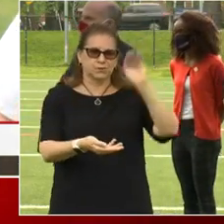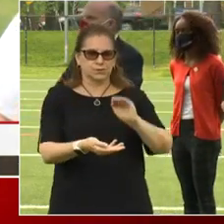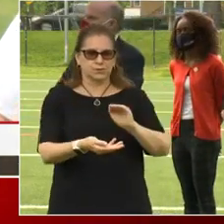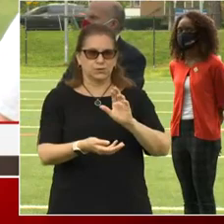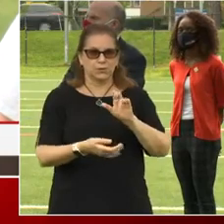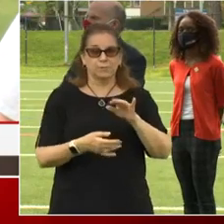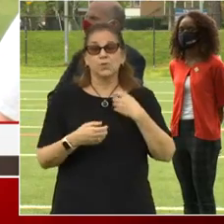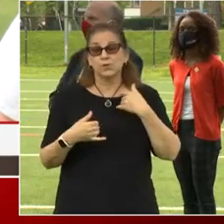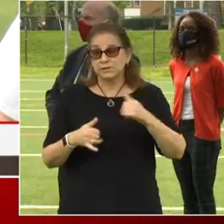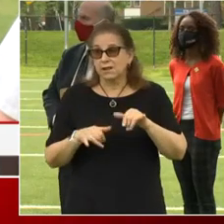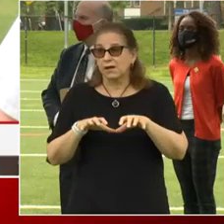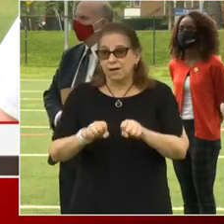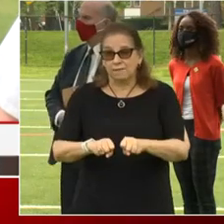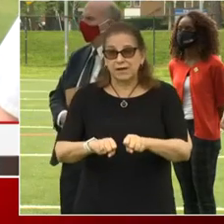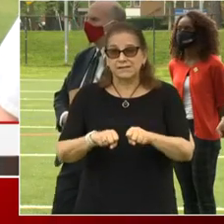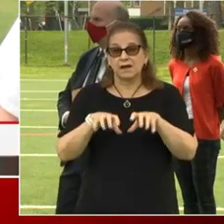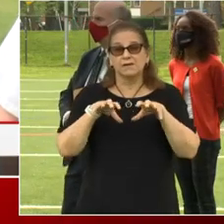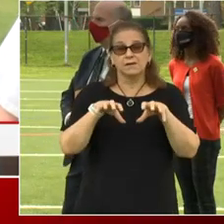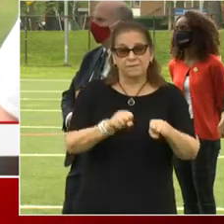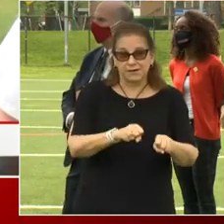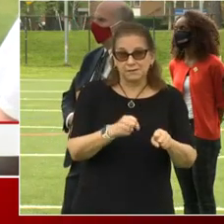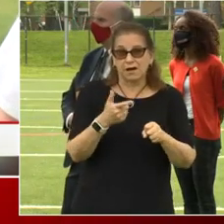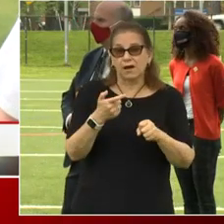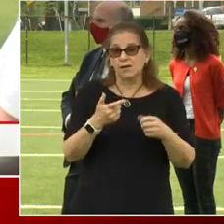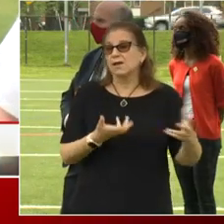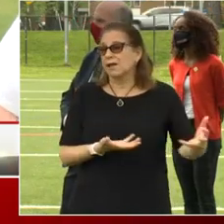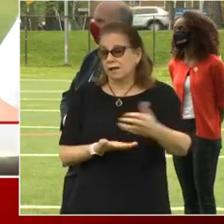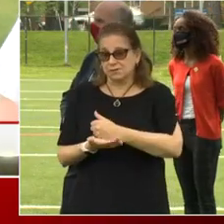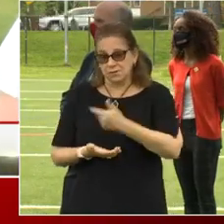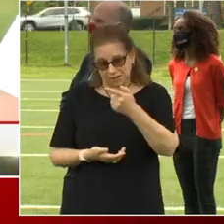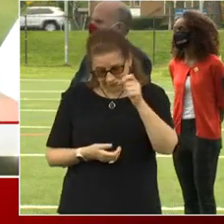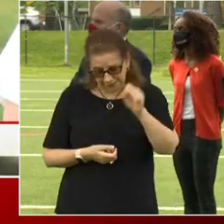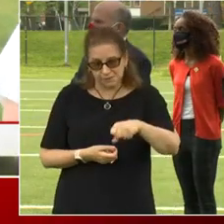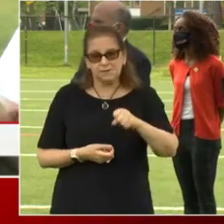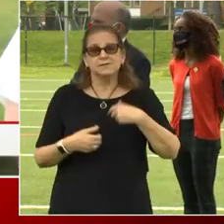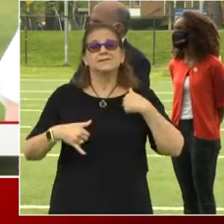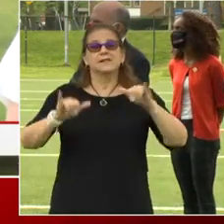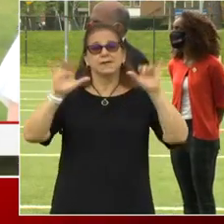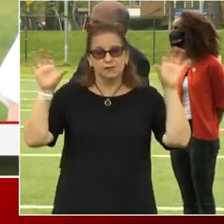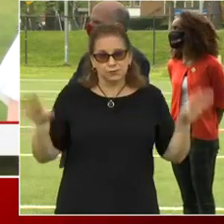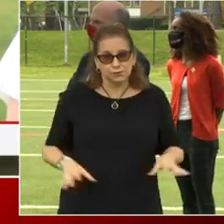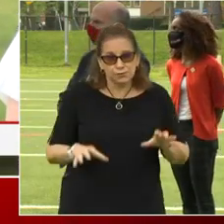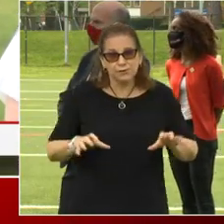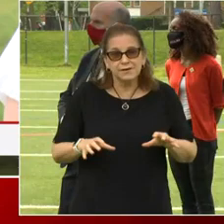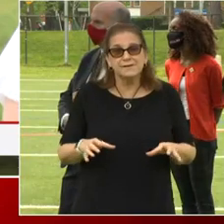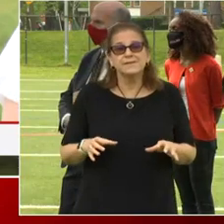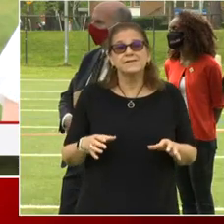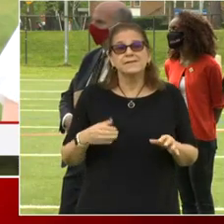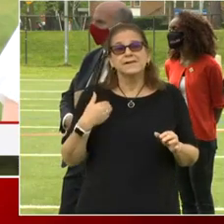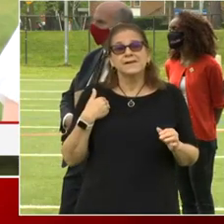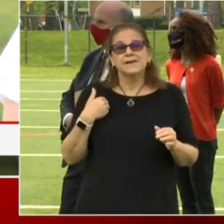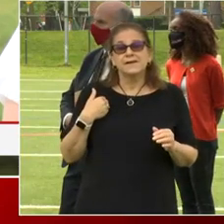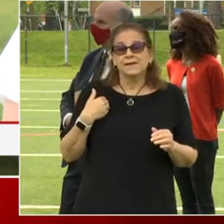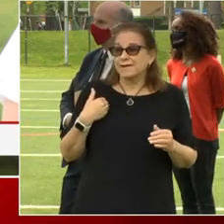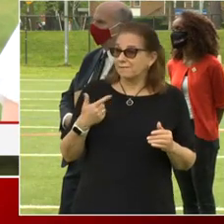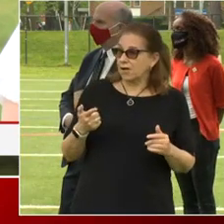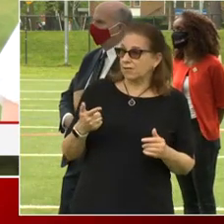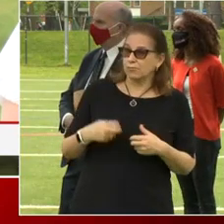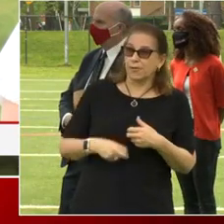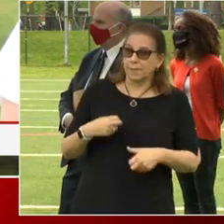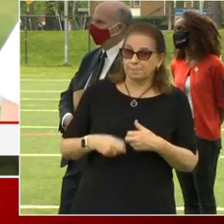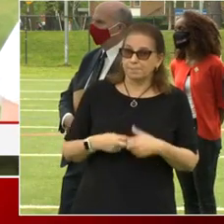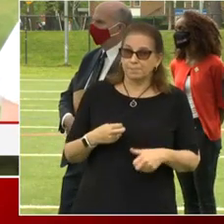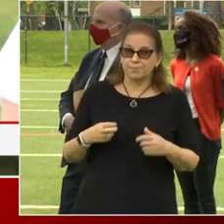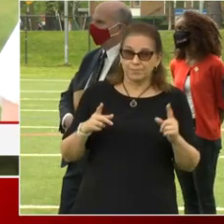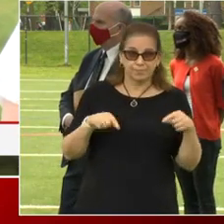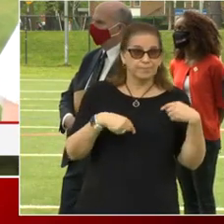but we're doing it a lot smarter, in my opinion. So I will continue. As long as we have a gun problem in this city, and as